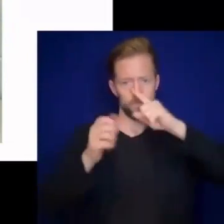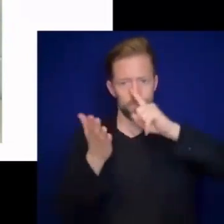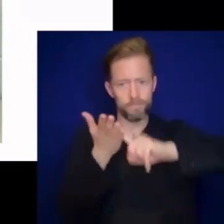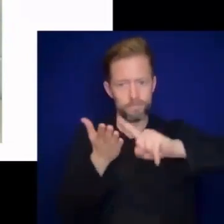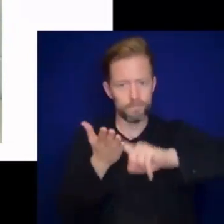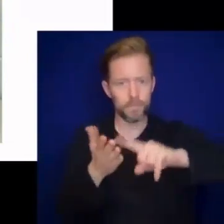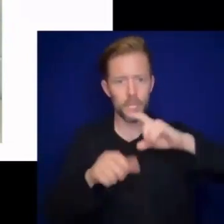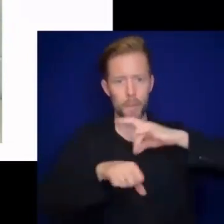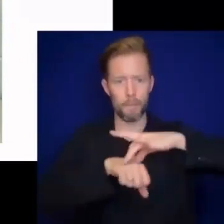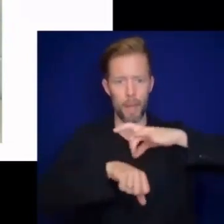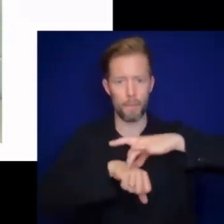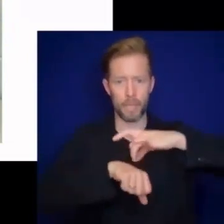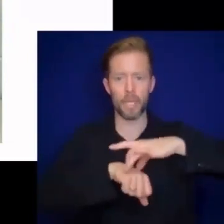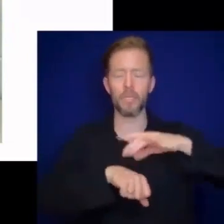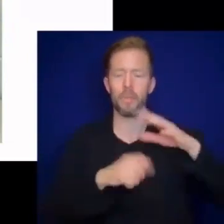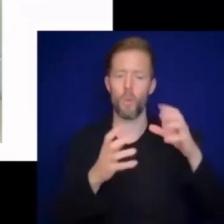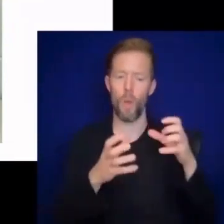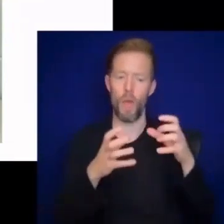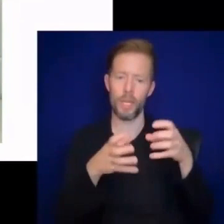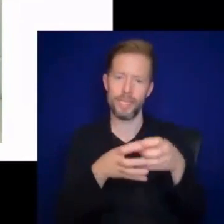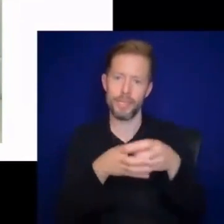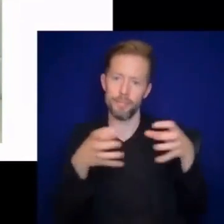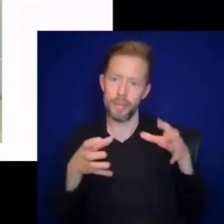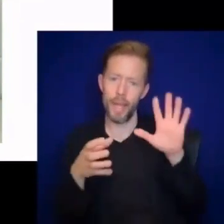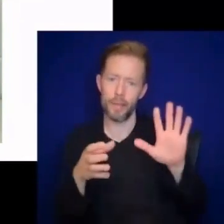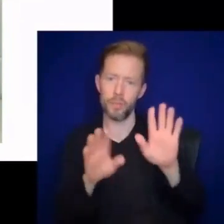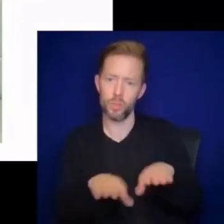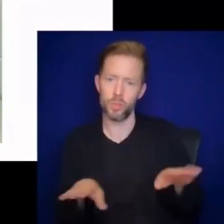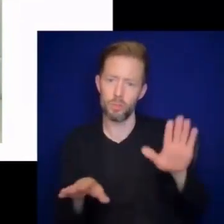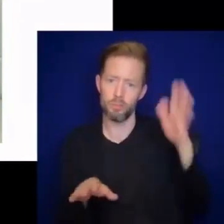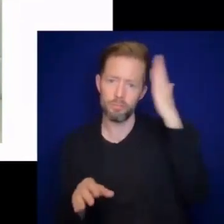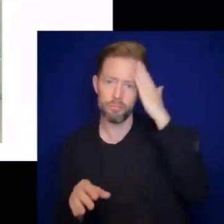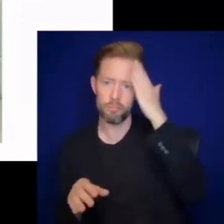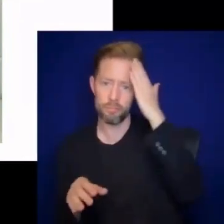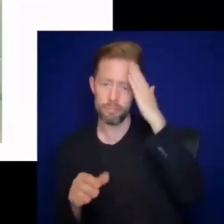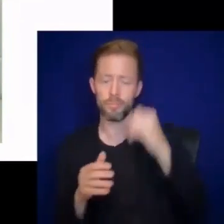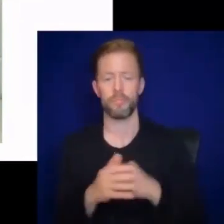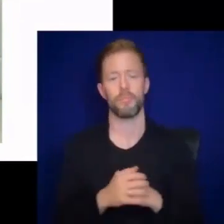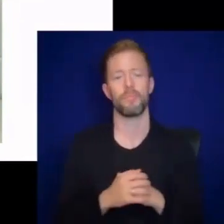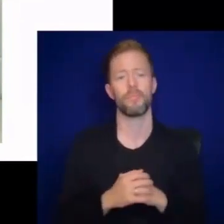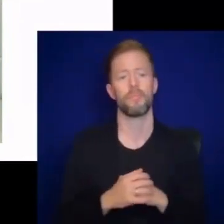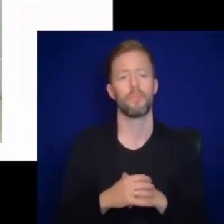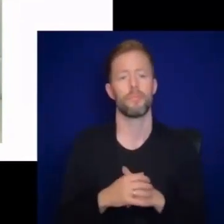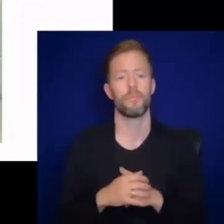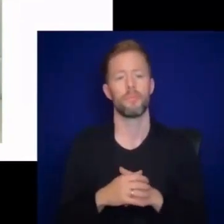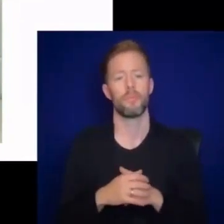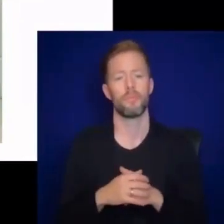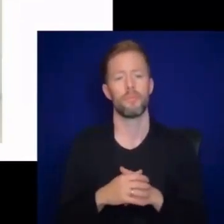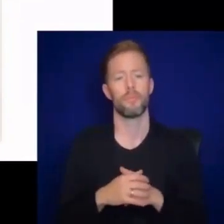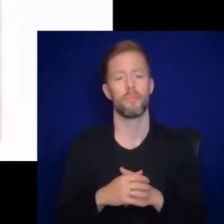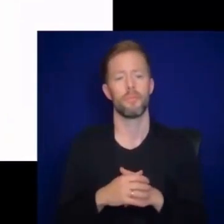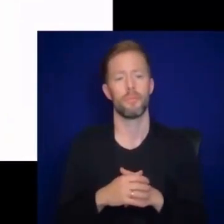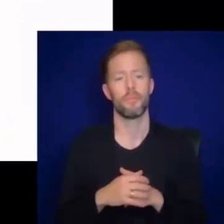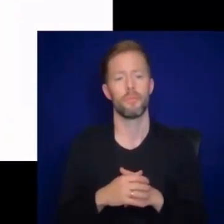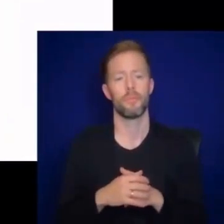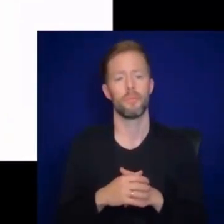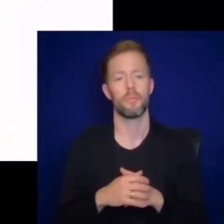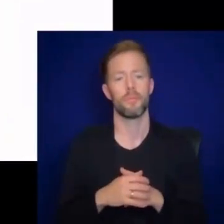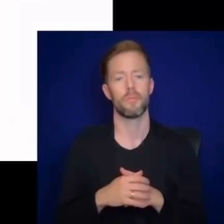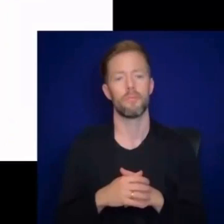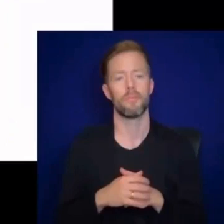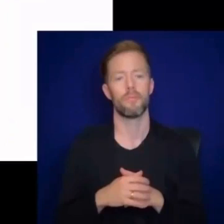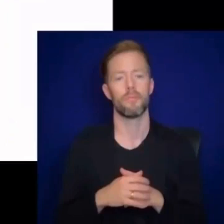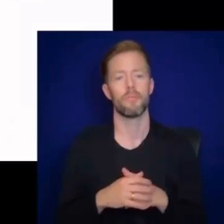investigate pumpkins to expand children's knowledge on this. And so there was